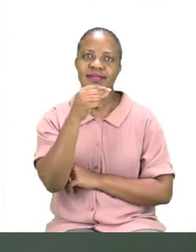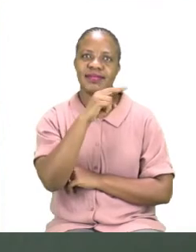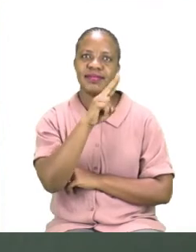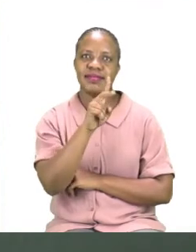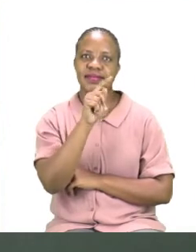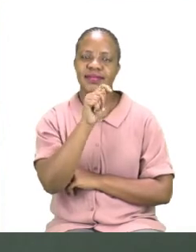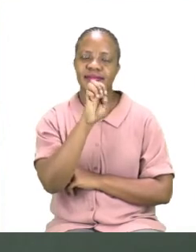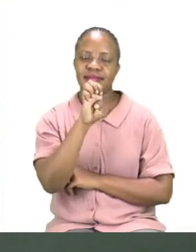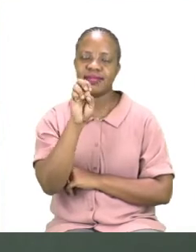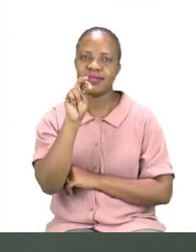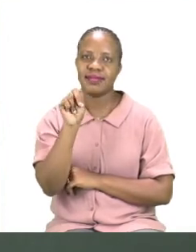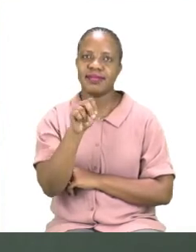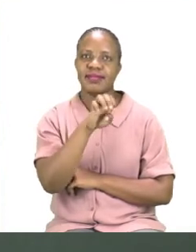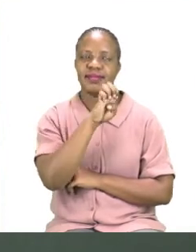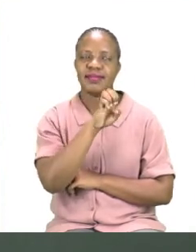18,